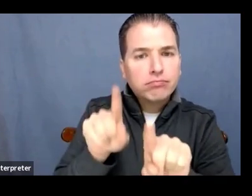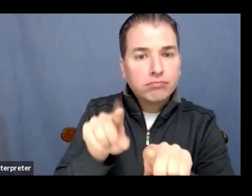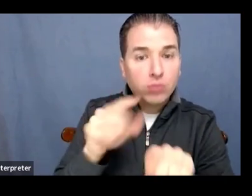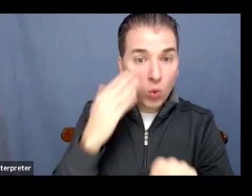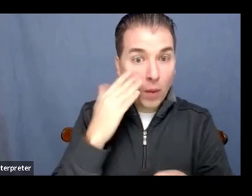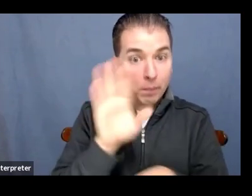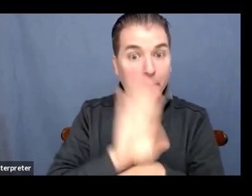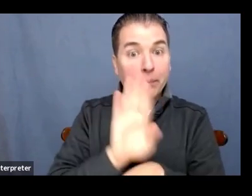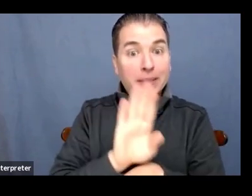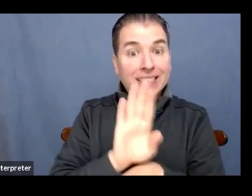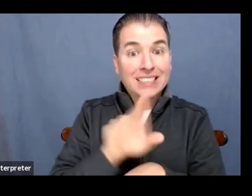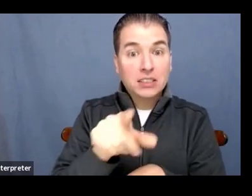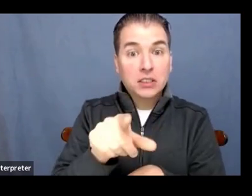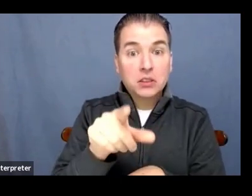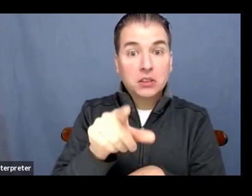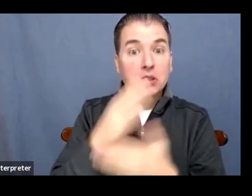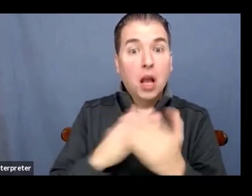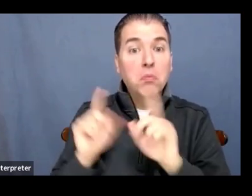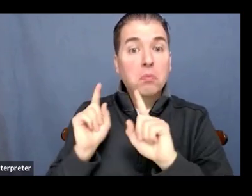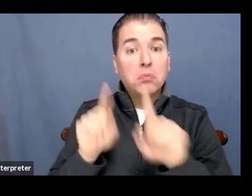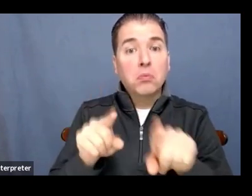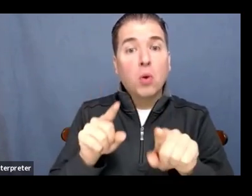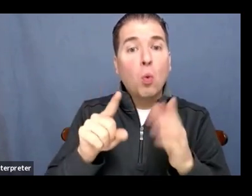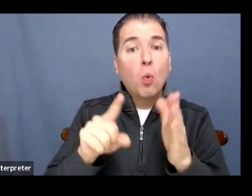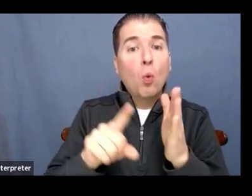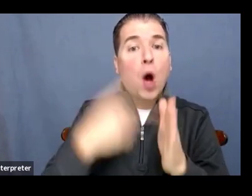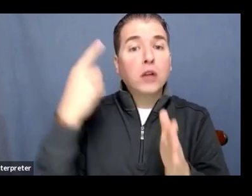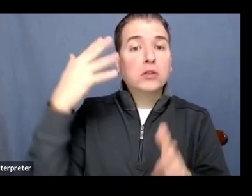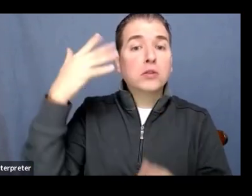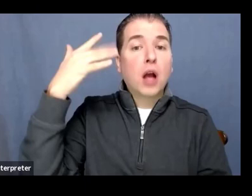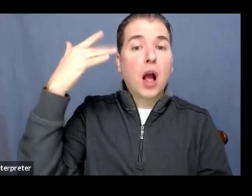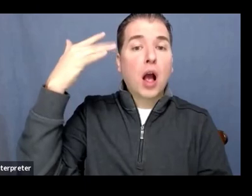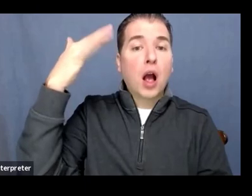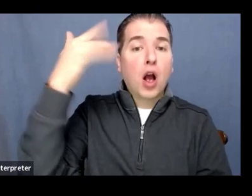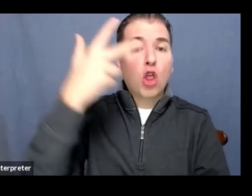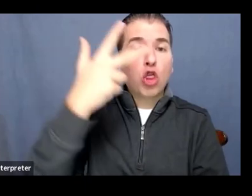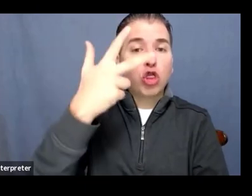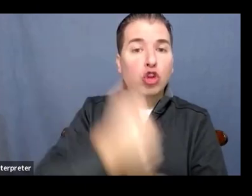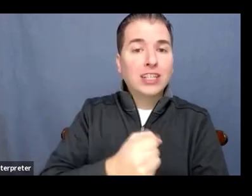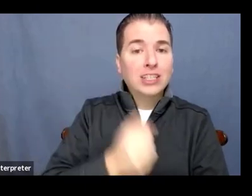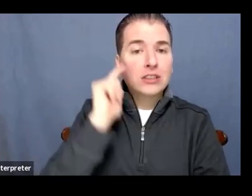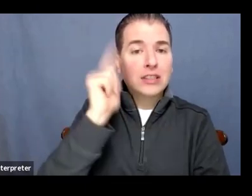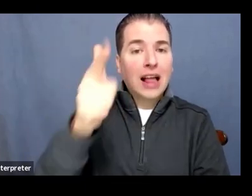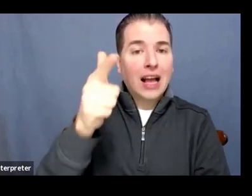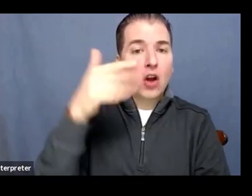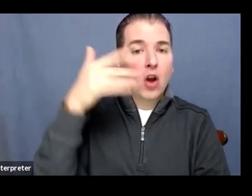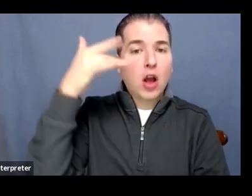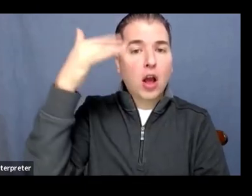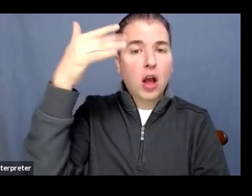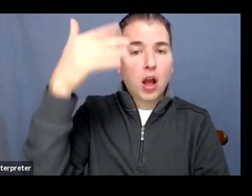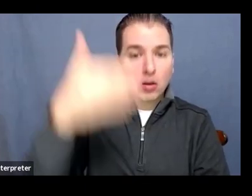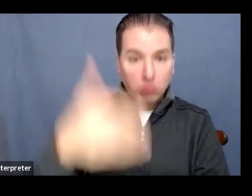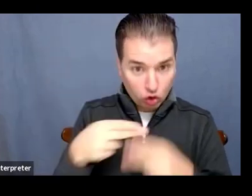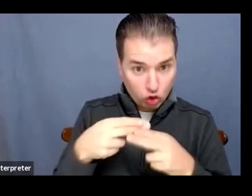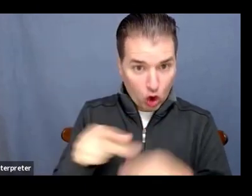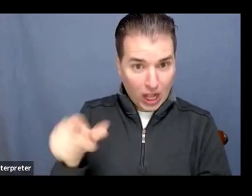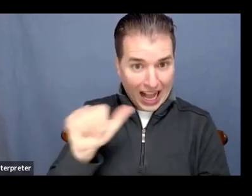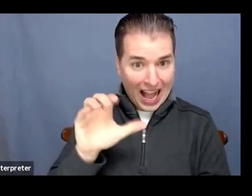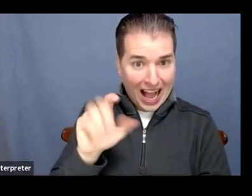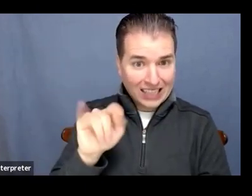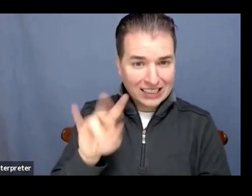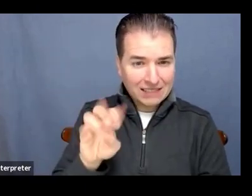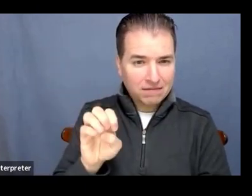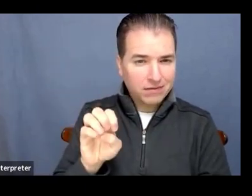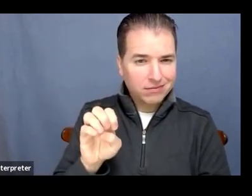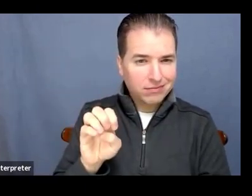customers that visit, let's say, every 3 years, and may not be active at any given point in time. So we'll consider